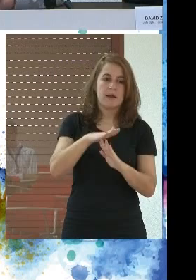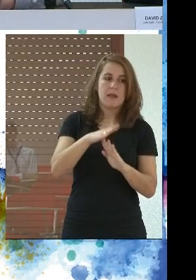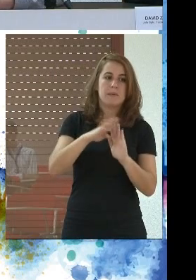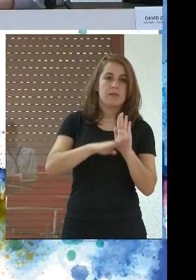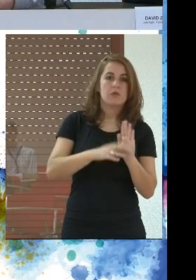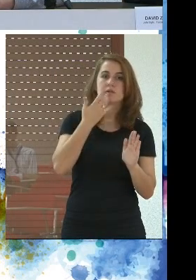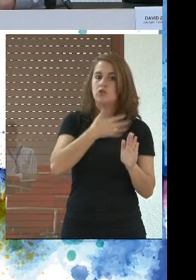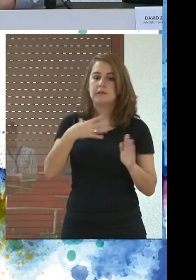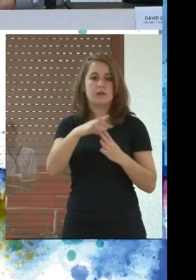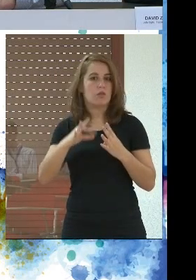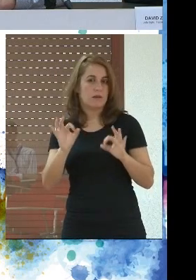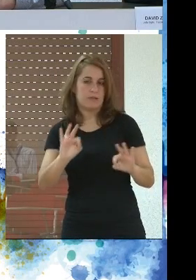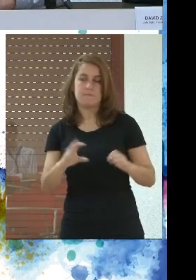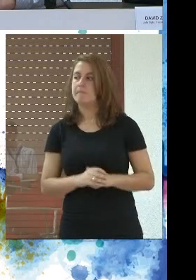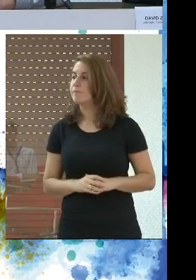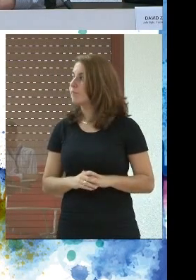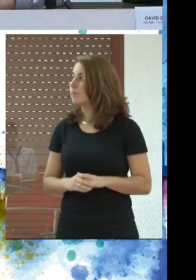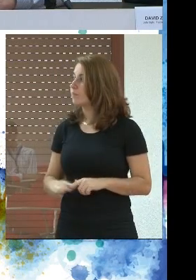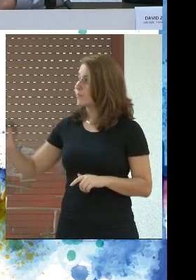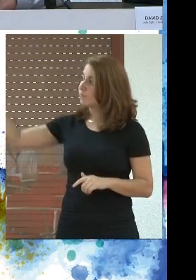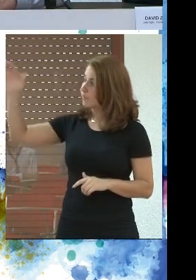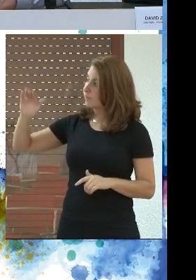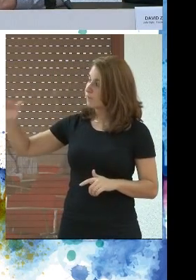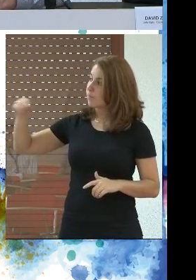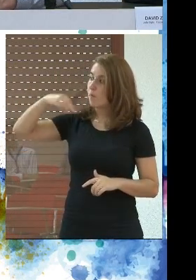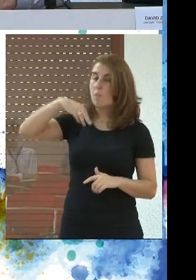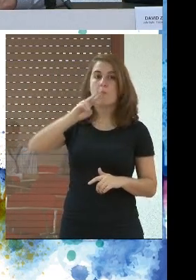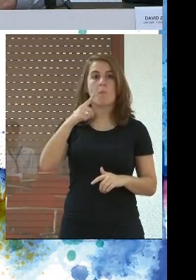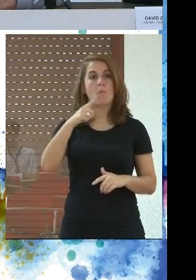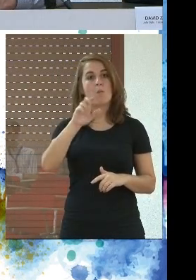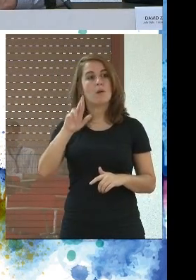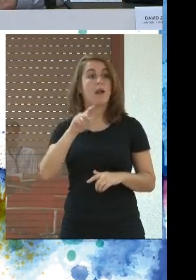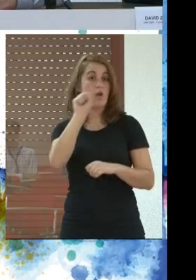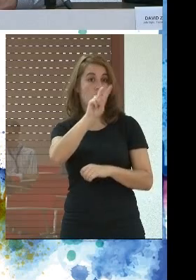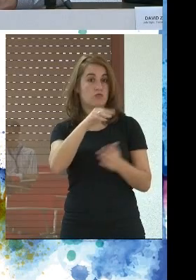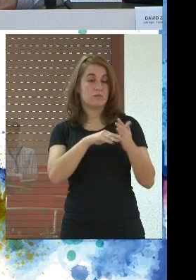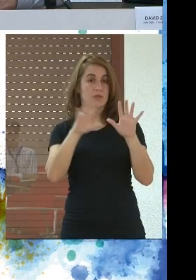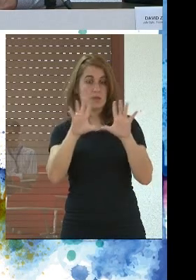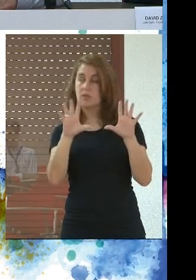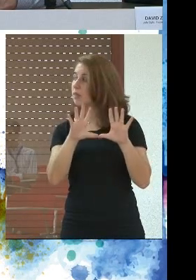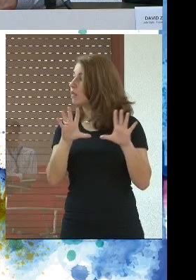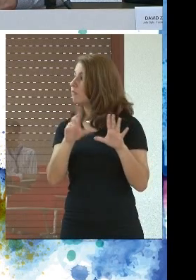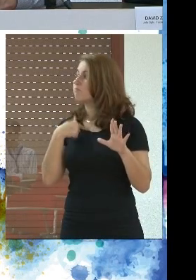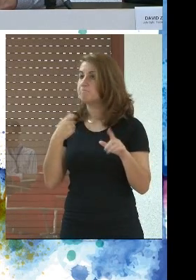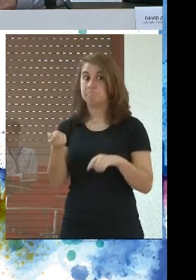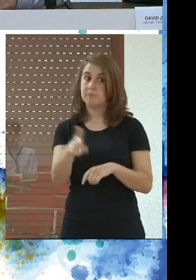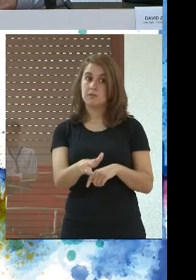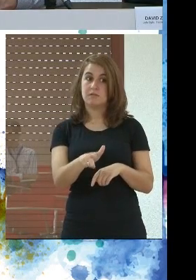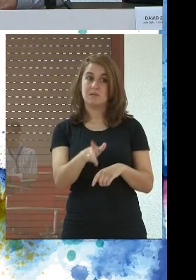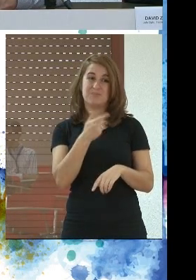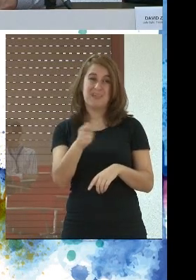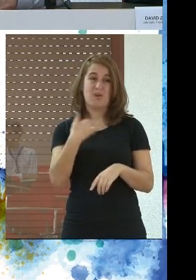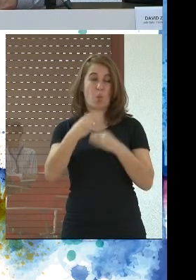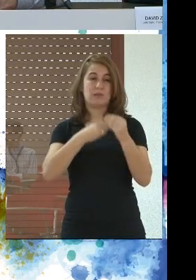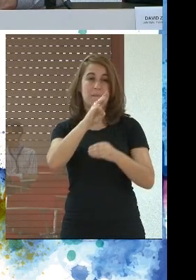to stop the application when the patient doesn't want to select commands. Google is the other developer. This is most